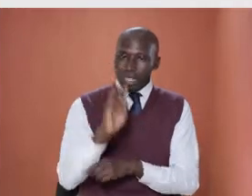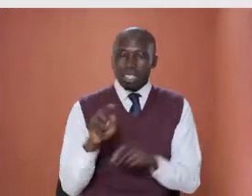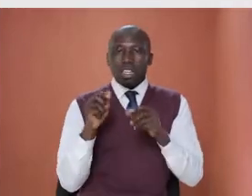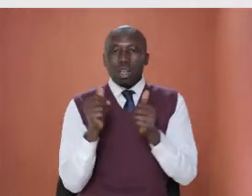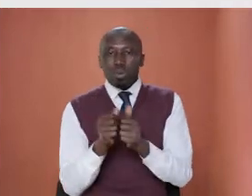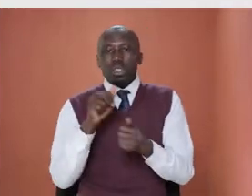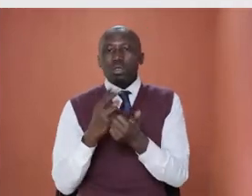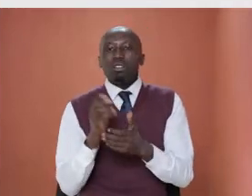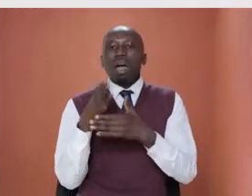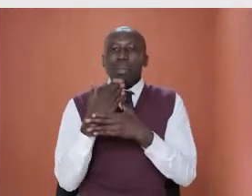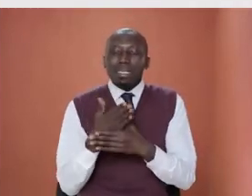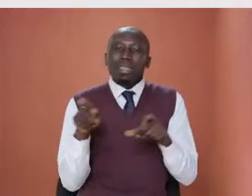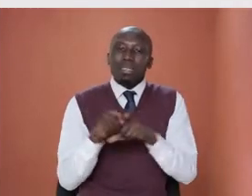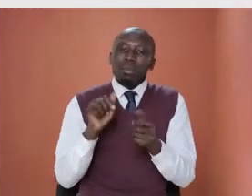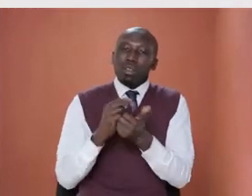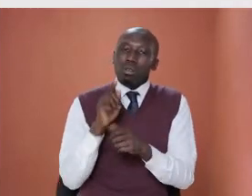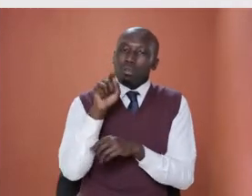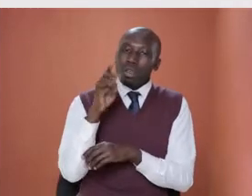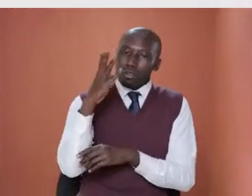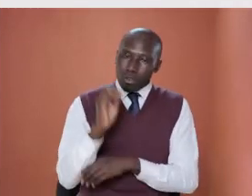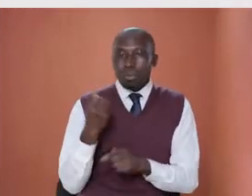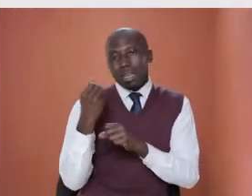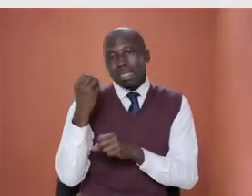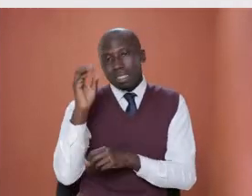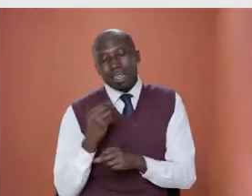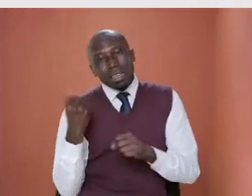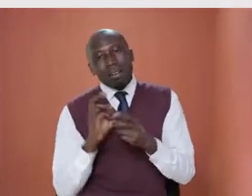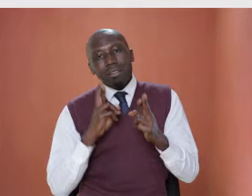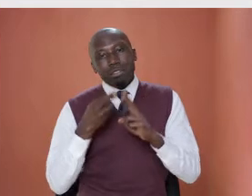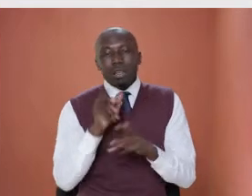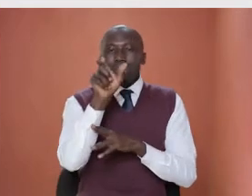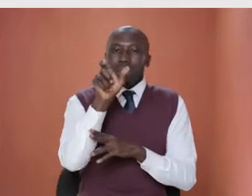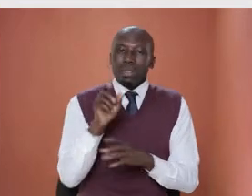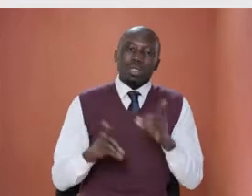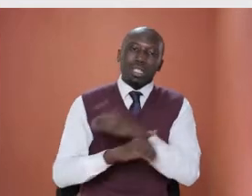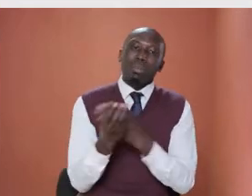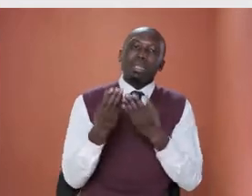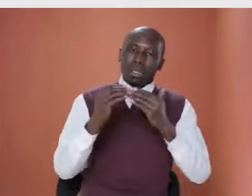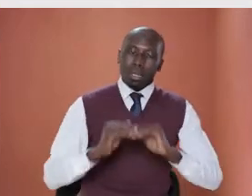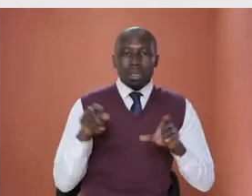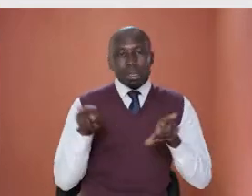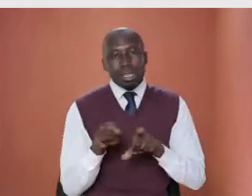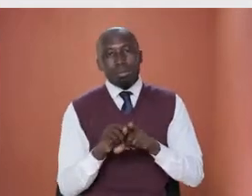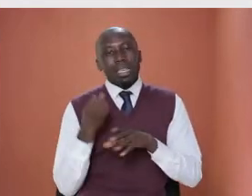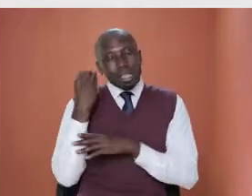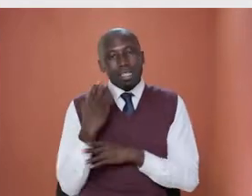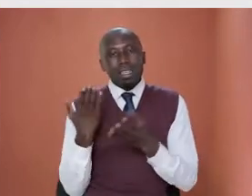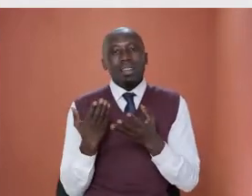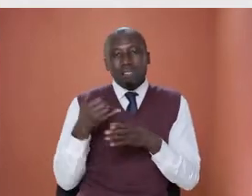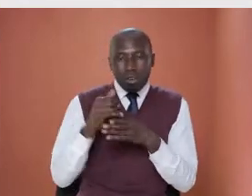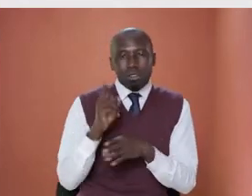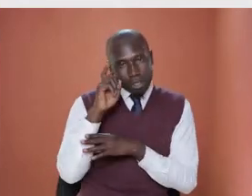board. 12.4% refers to the percentage of the population being persons with disabilities. The initiative brings together